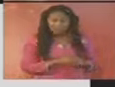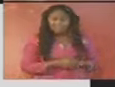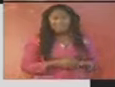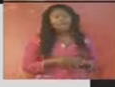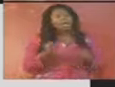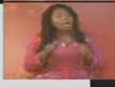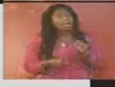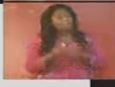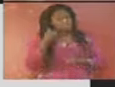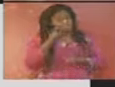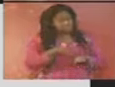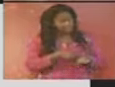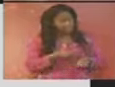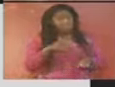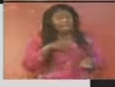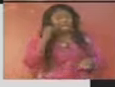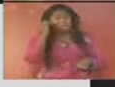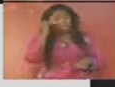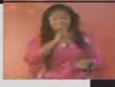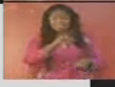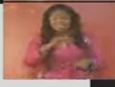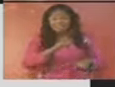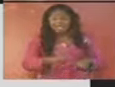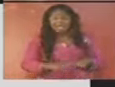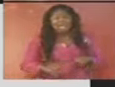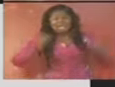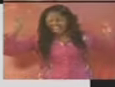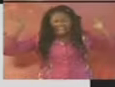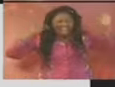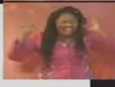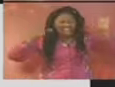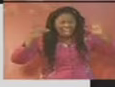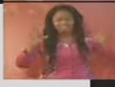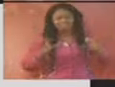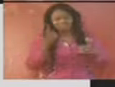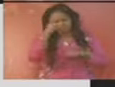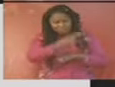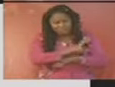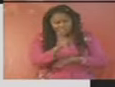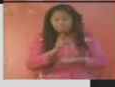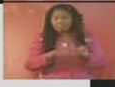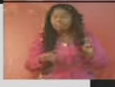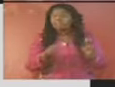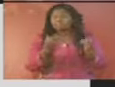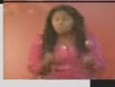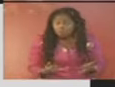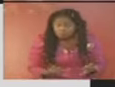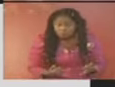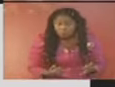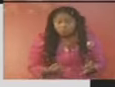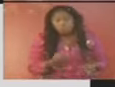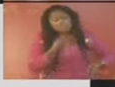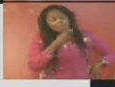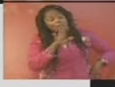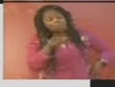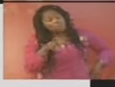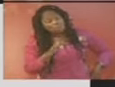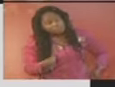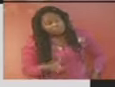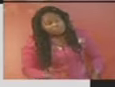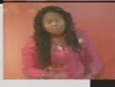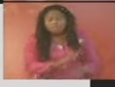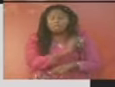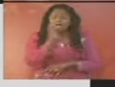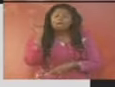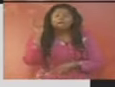Christmas. I have told everybody this year, don't come home. Whether it's cousin, whether it's friend, whether it's aunt, my house is